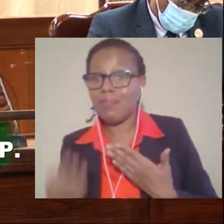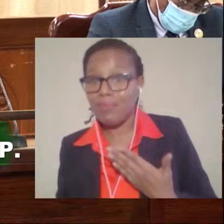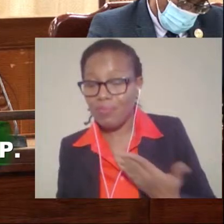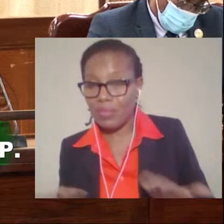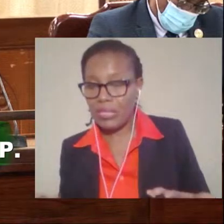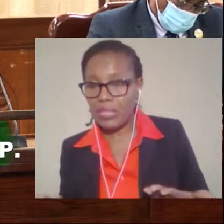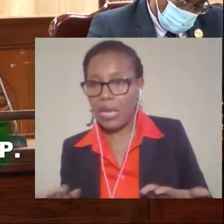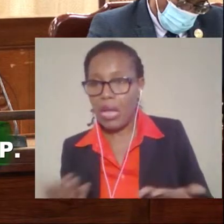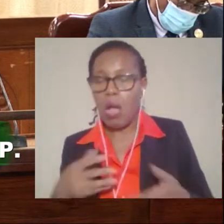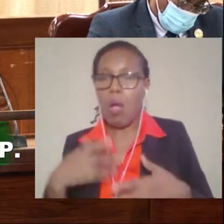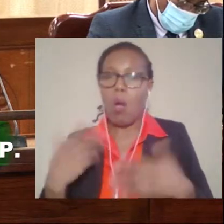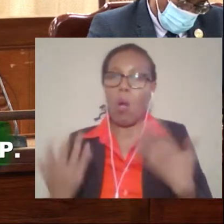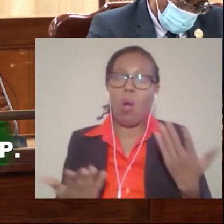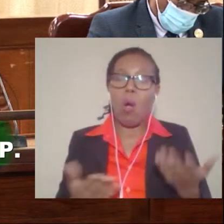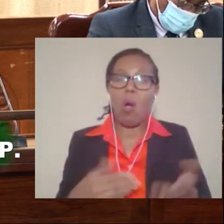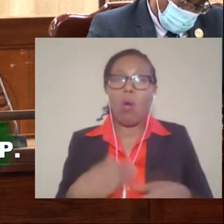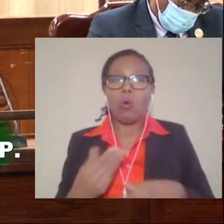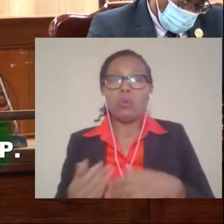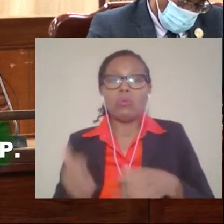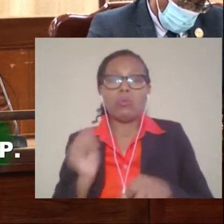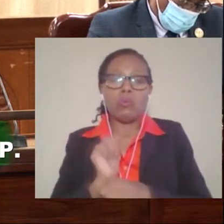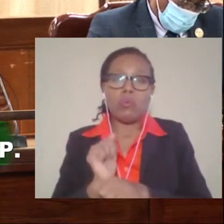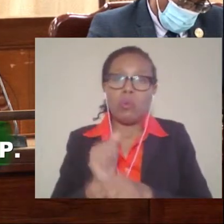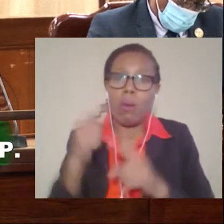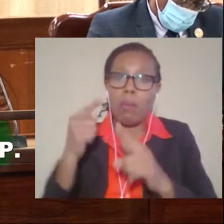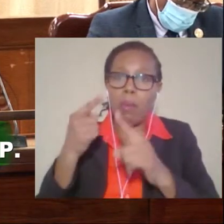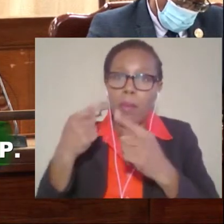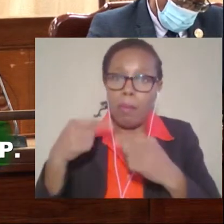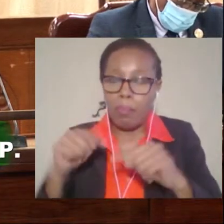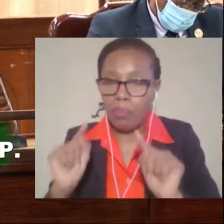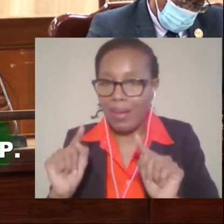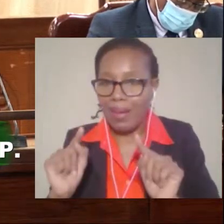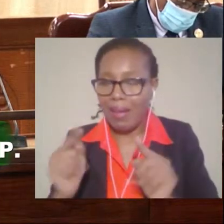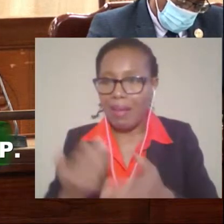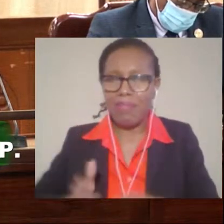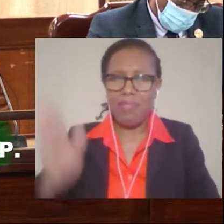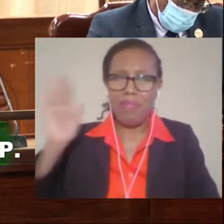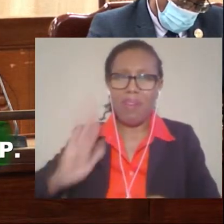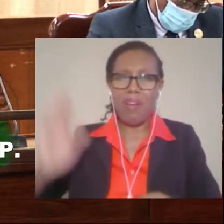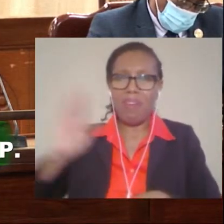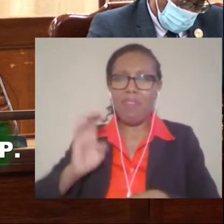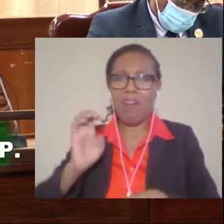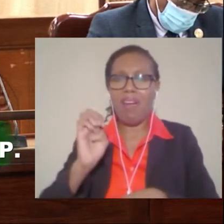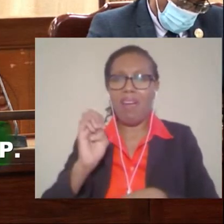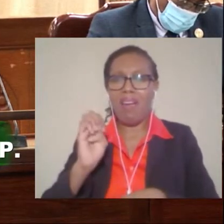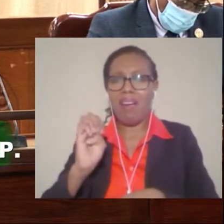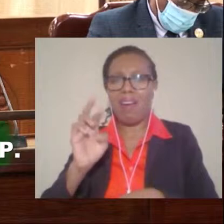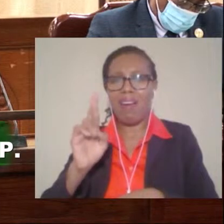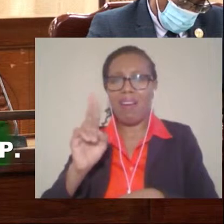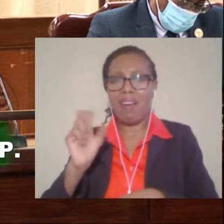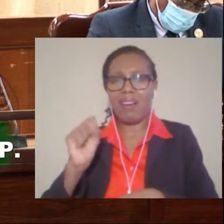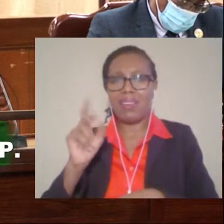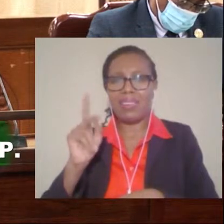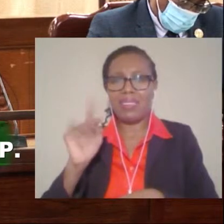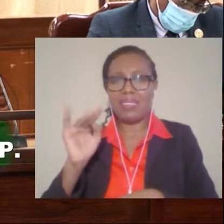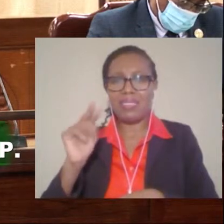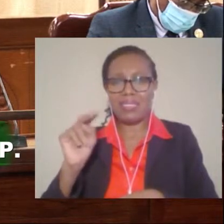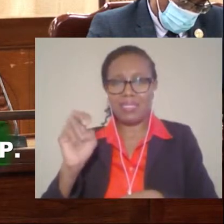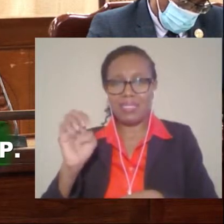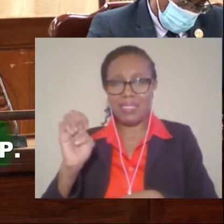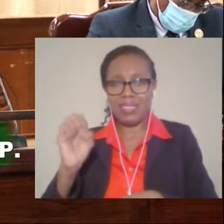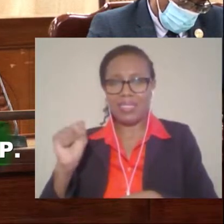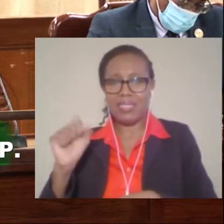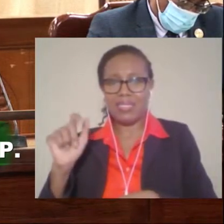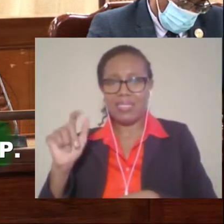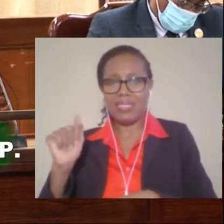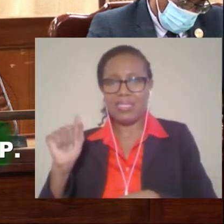malperformance under the Erskine Sandiford administration in the 1990s, then